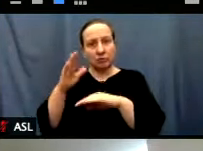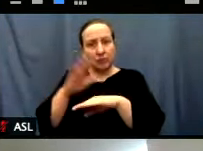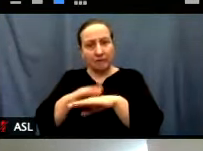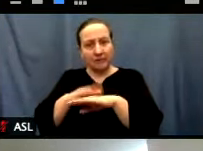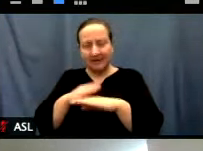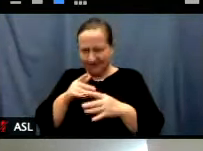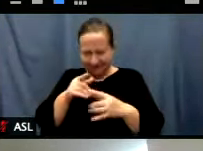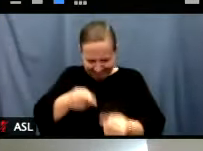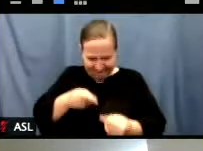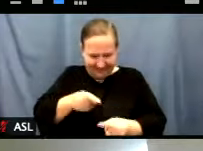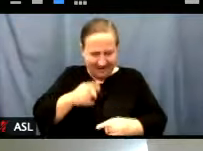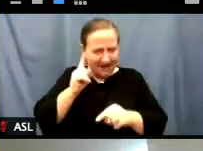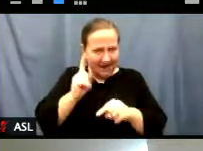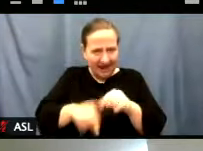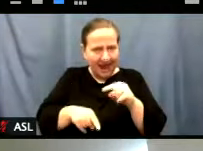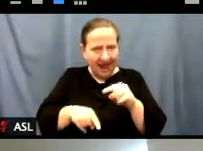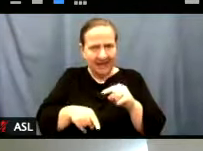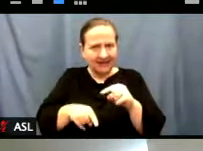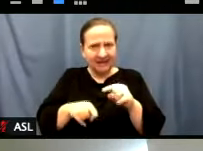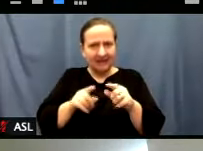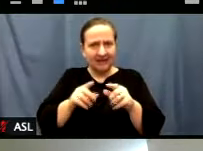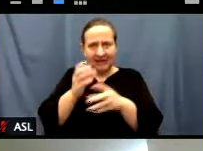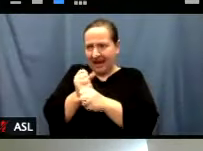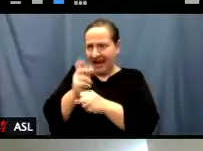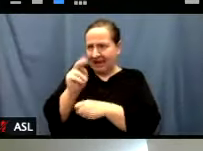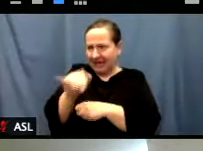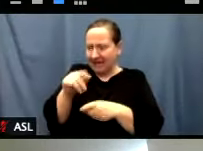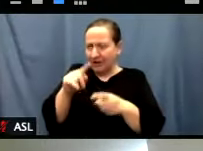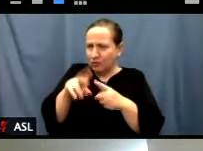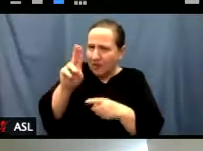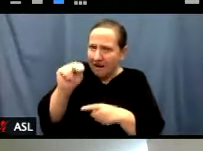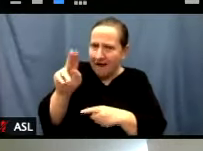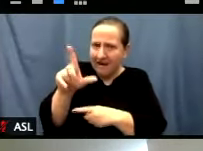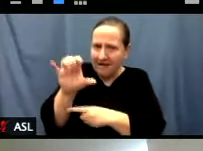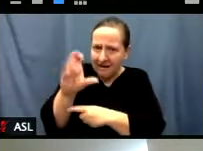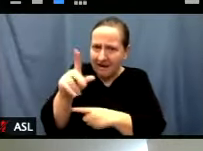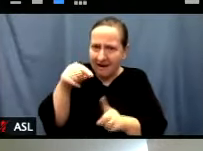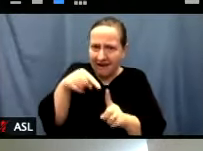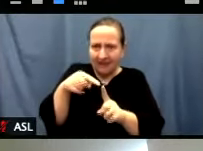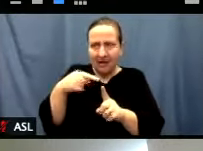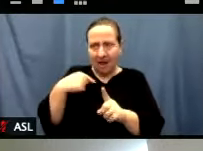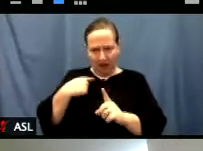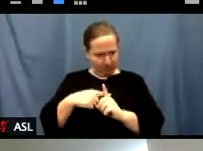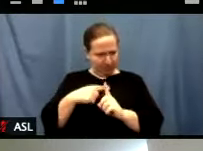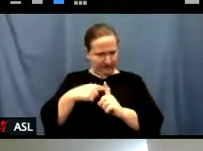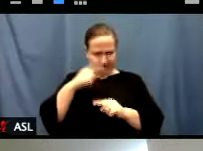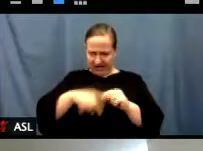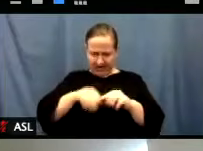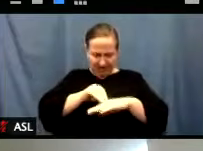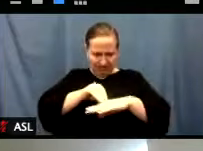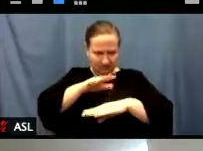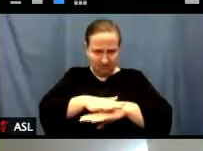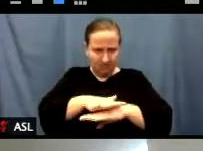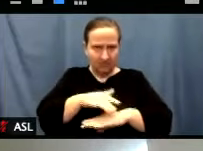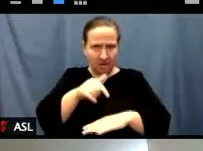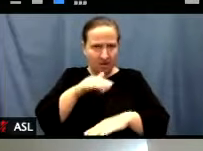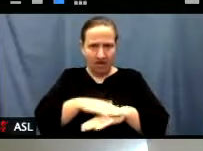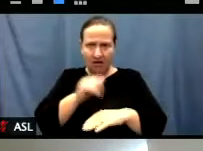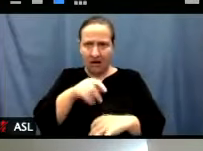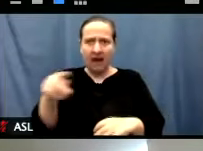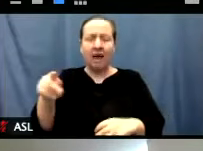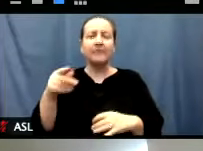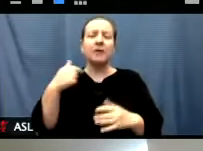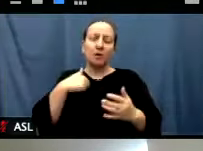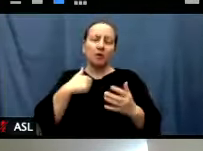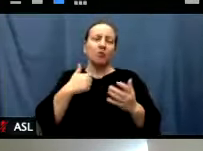the notification after you had tested positive. And we've made huge process improvements to streamline that process and make it